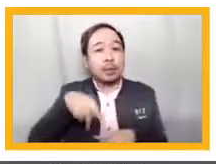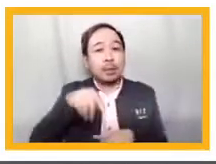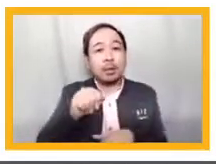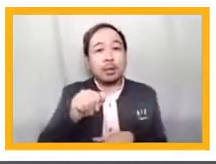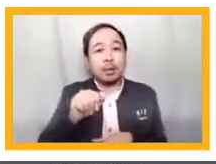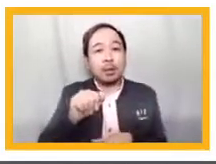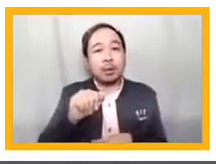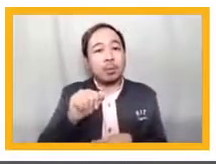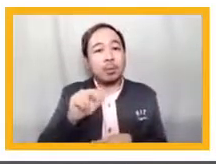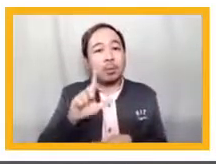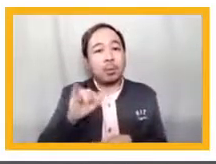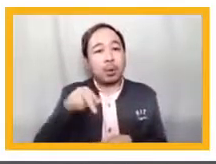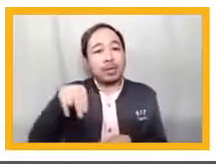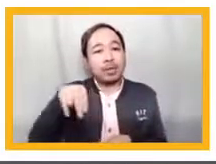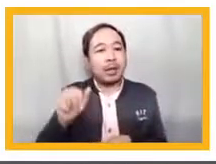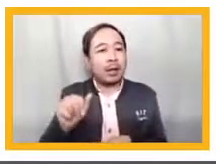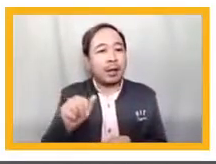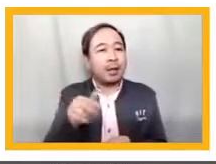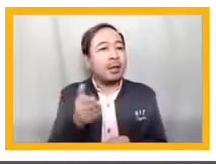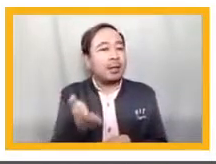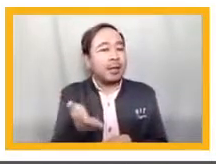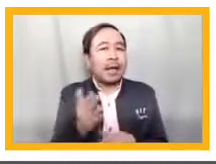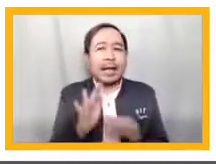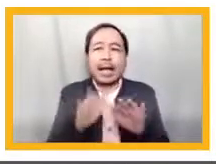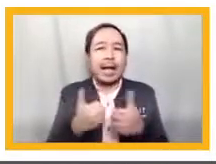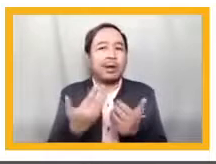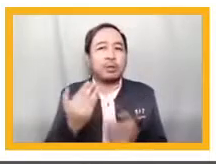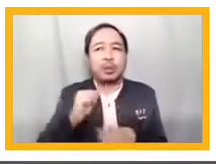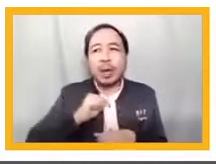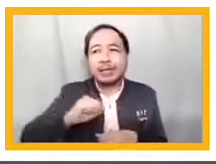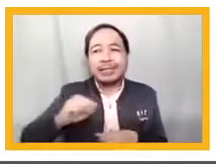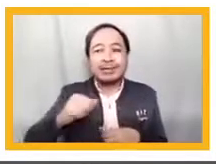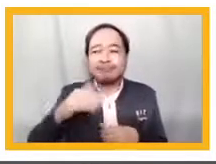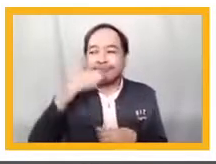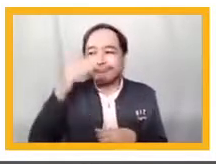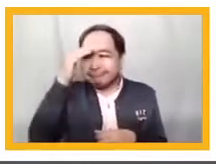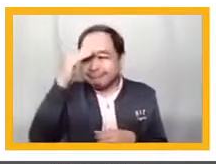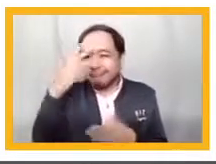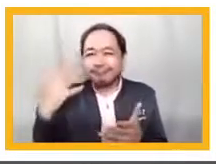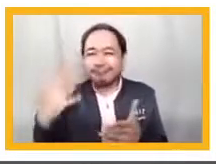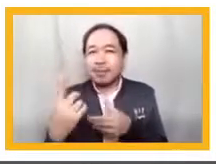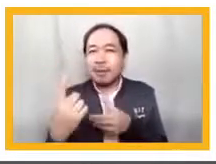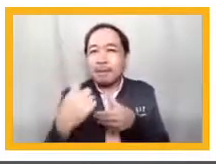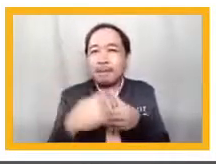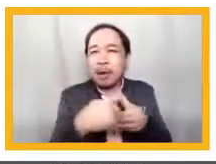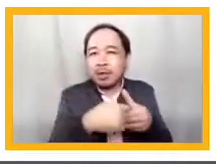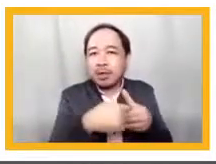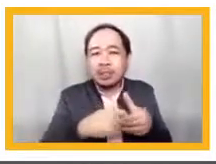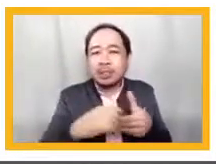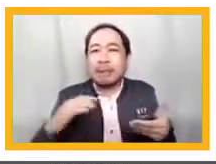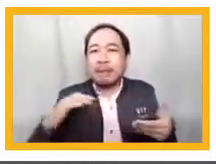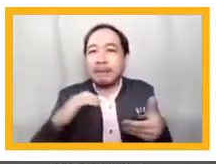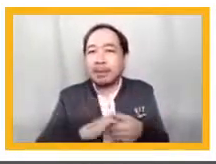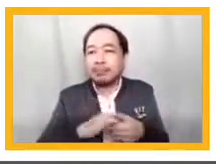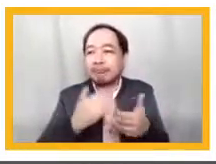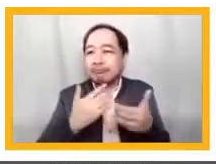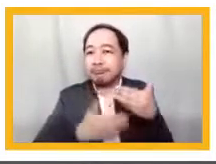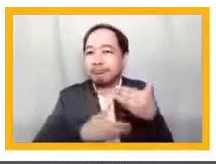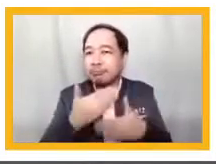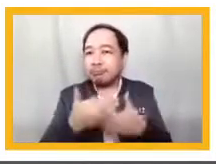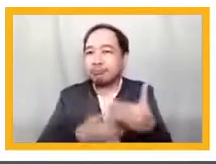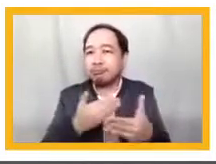How do you accelerate the partnerships you need to drive the work forward that you have established already?